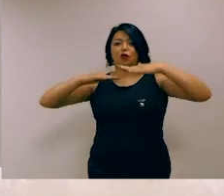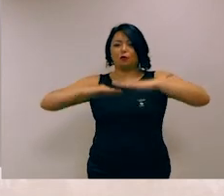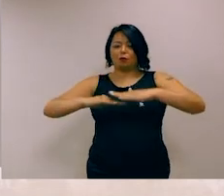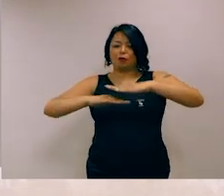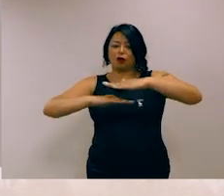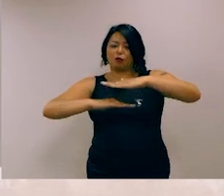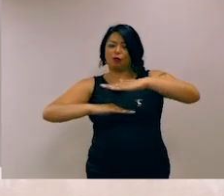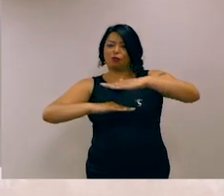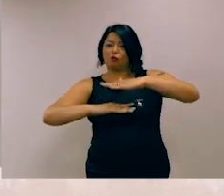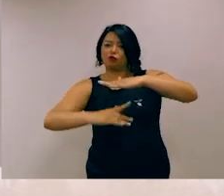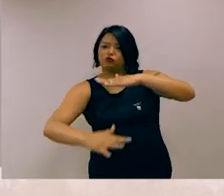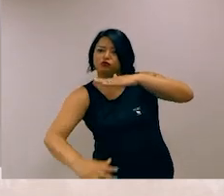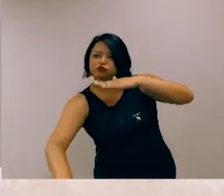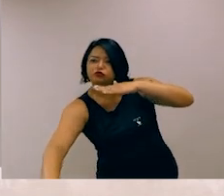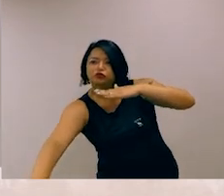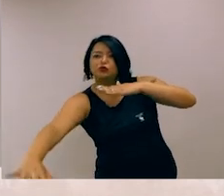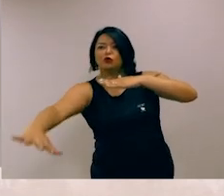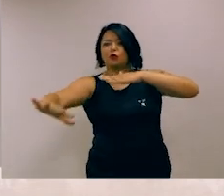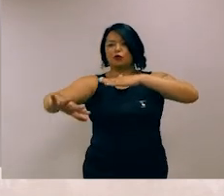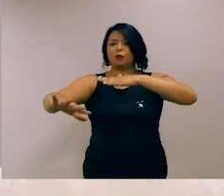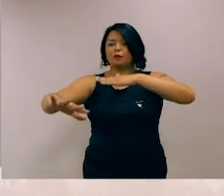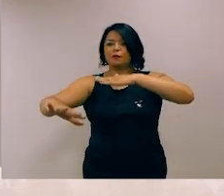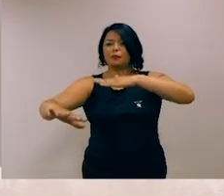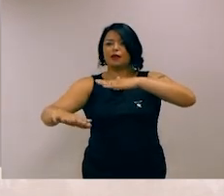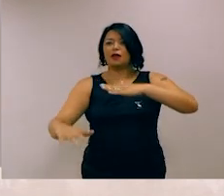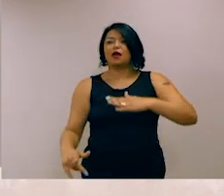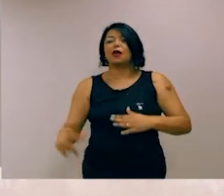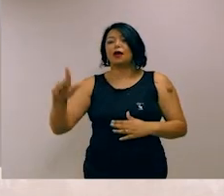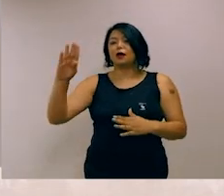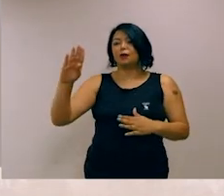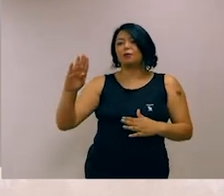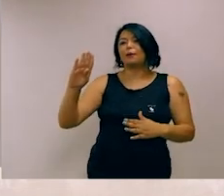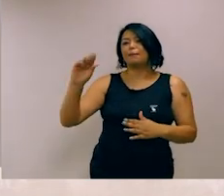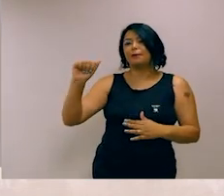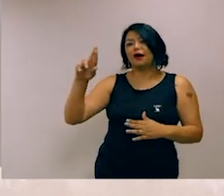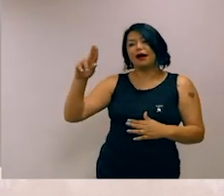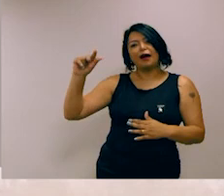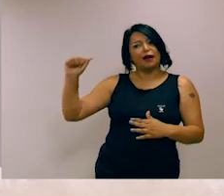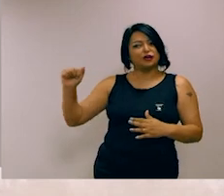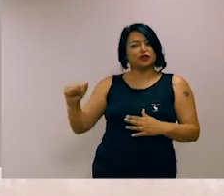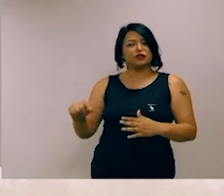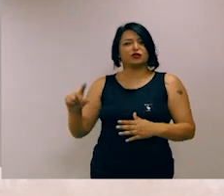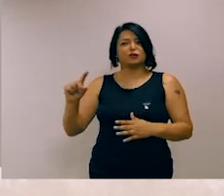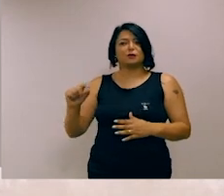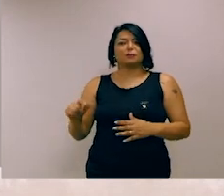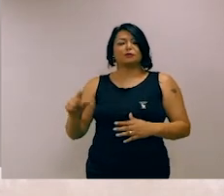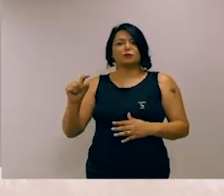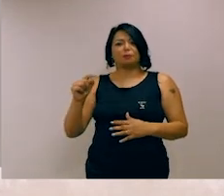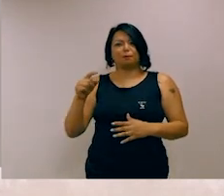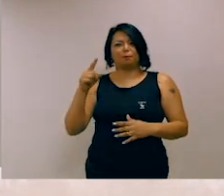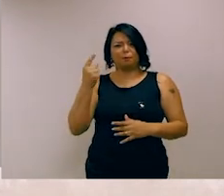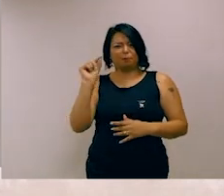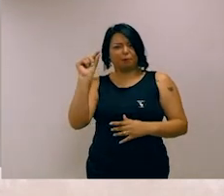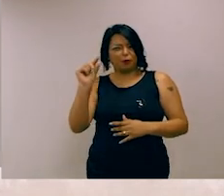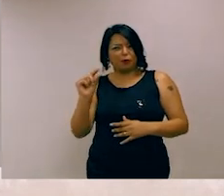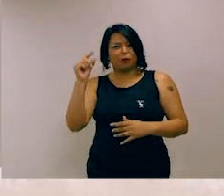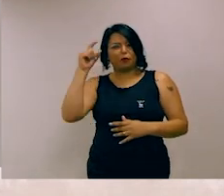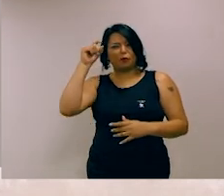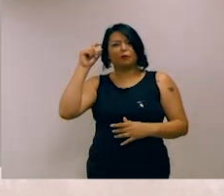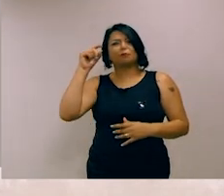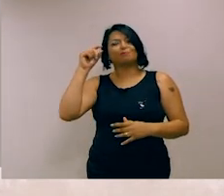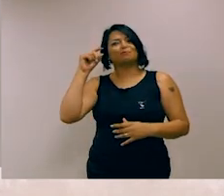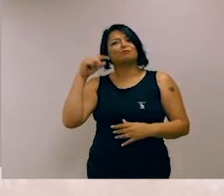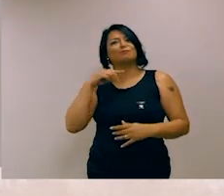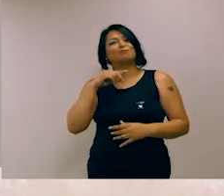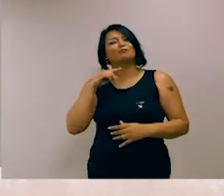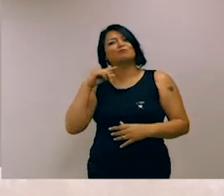was under the dam. It didn't give any warning. The risk of that dam was considered very low, but it happened.